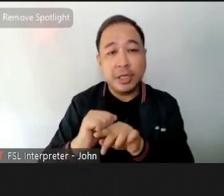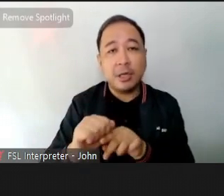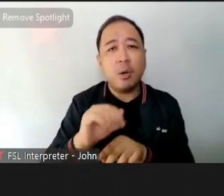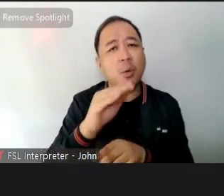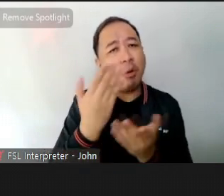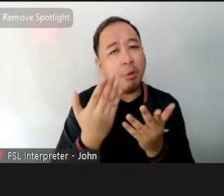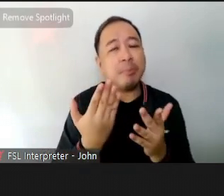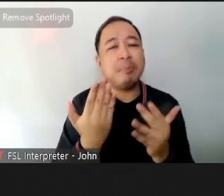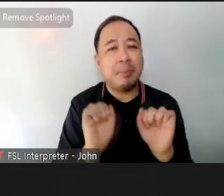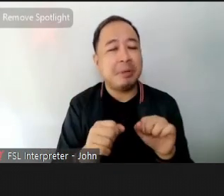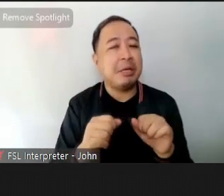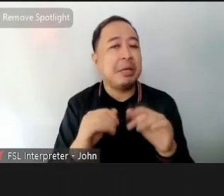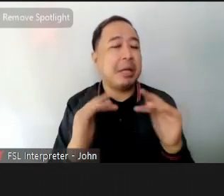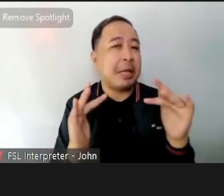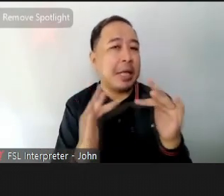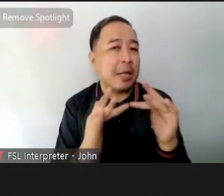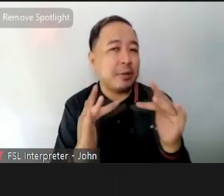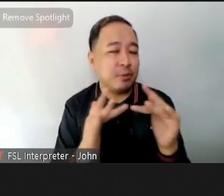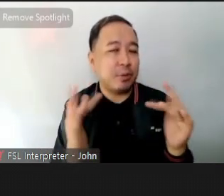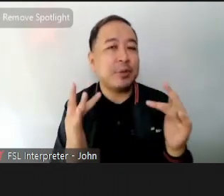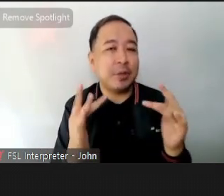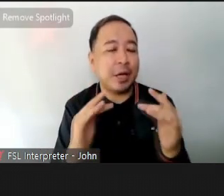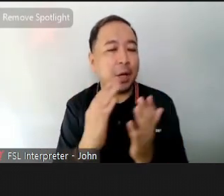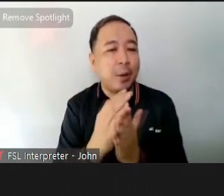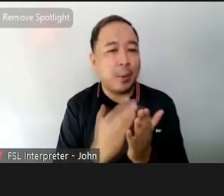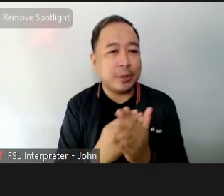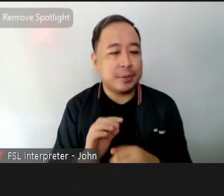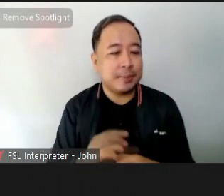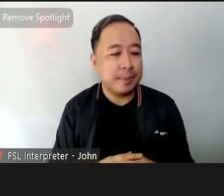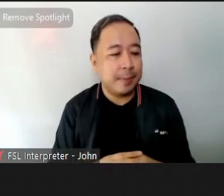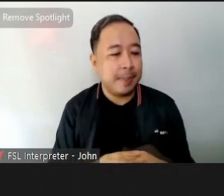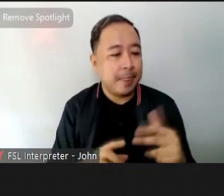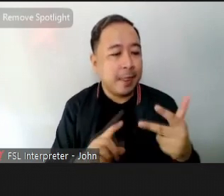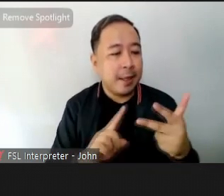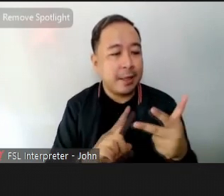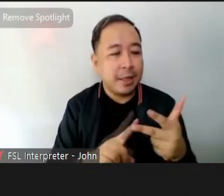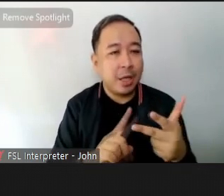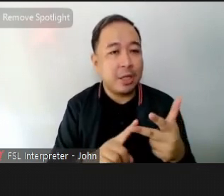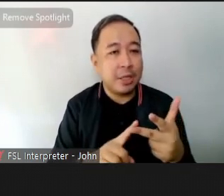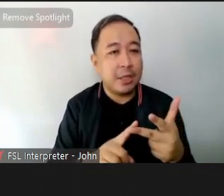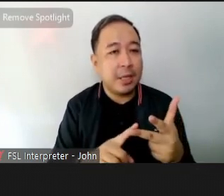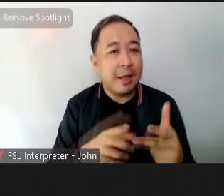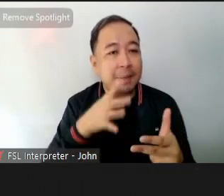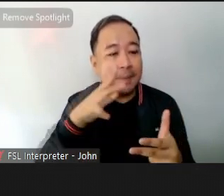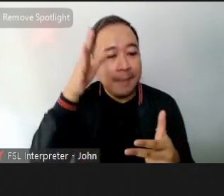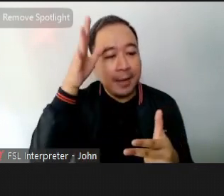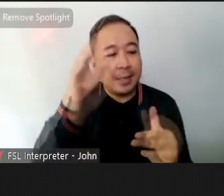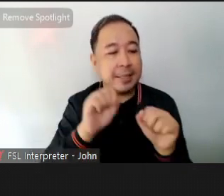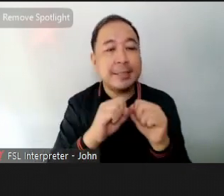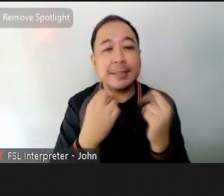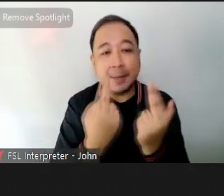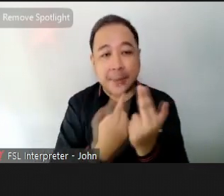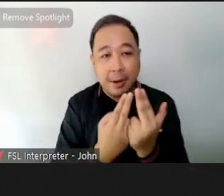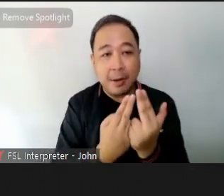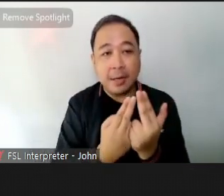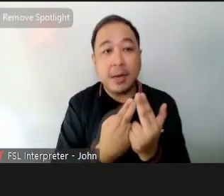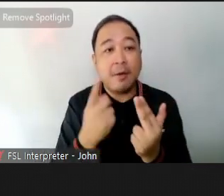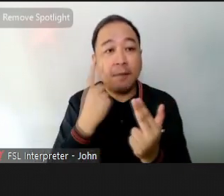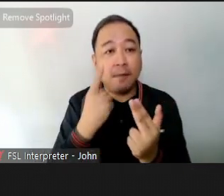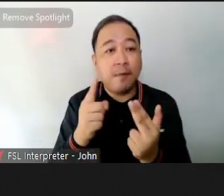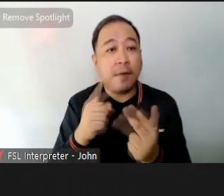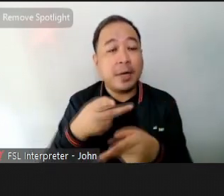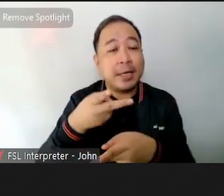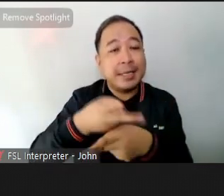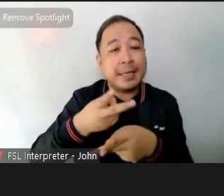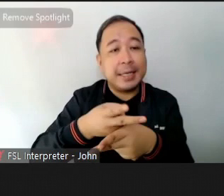e-courses. For our third activity, we have the parenting seminars and slash or sessions for caregivers, which